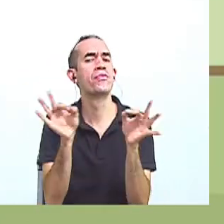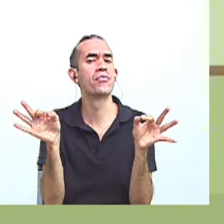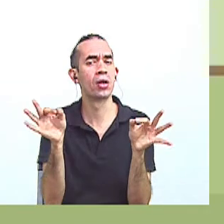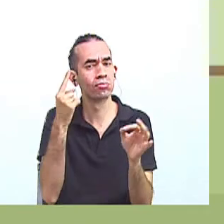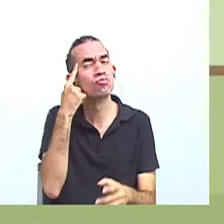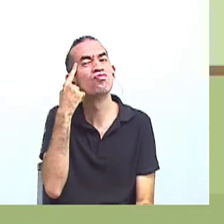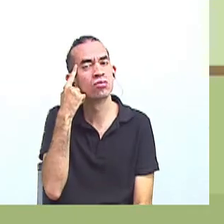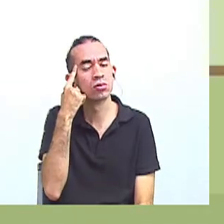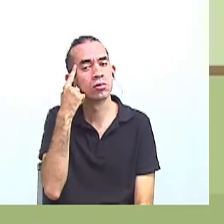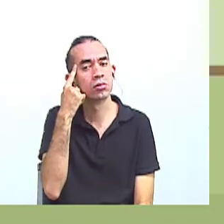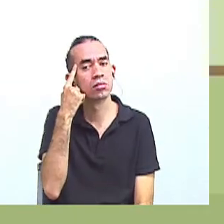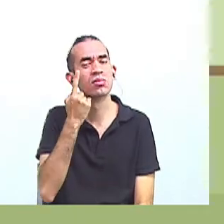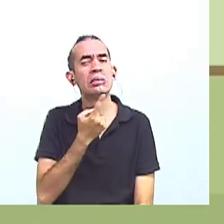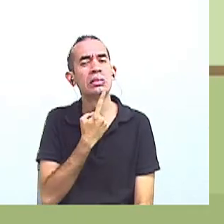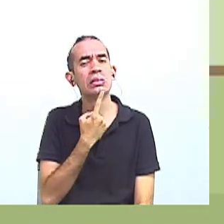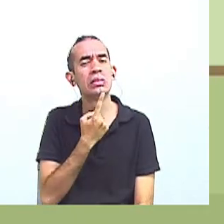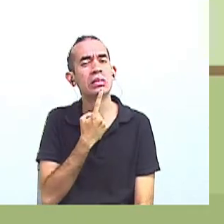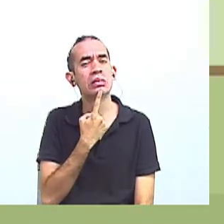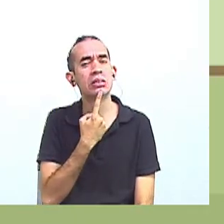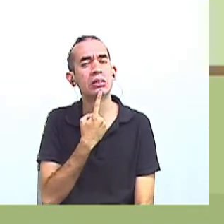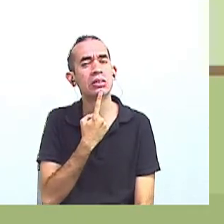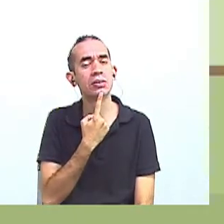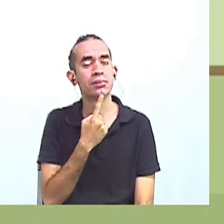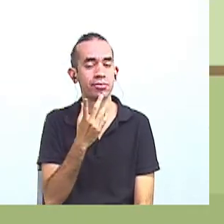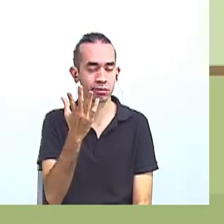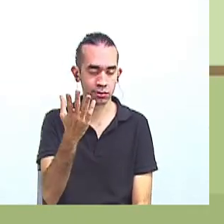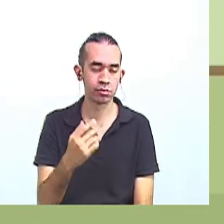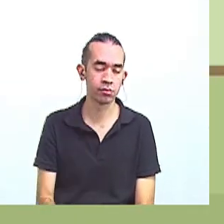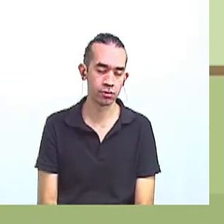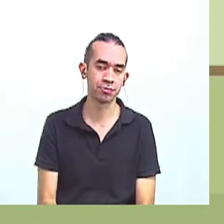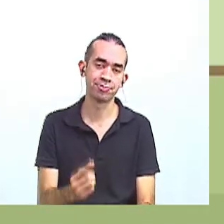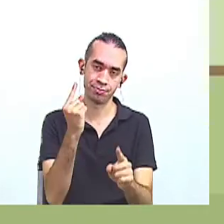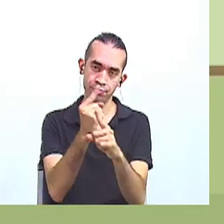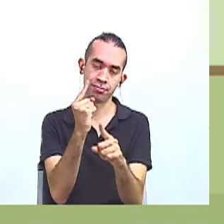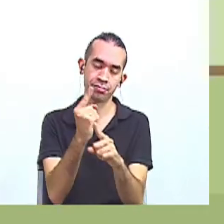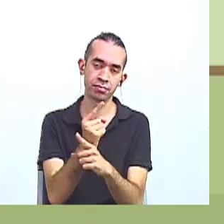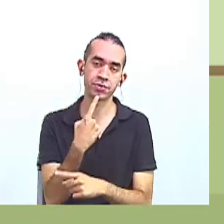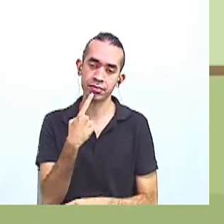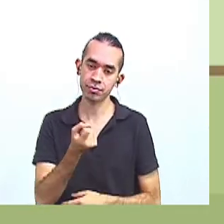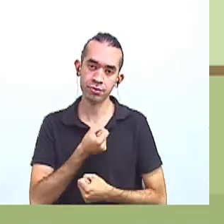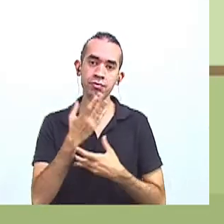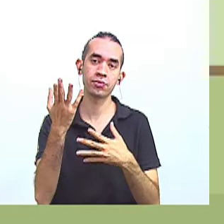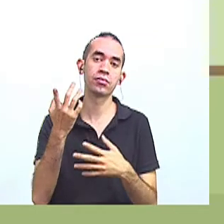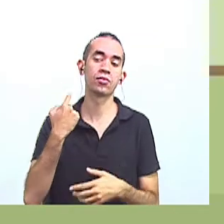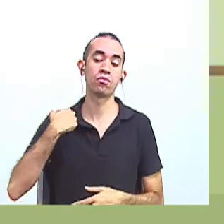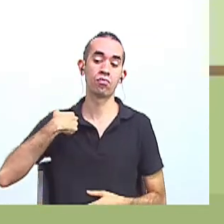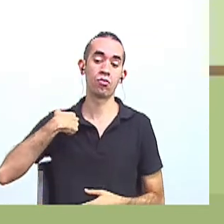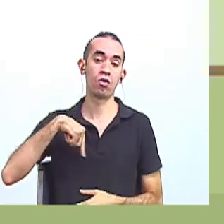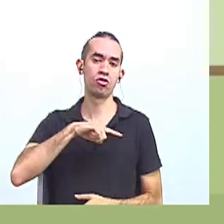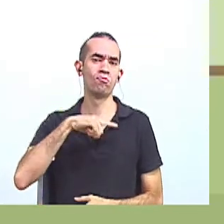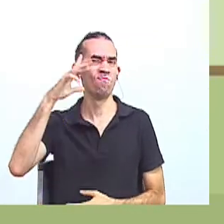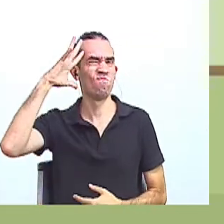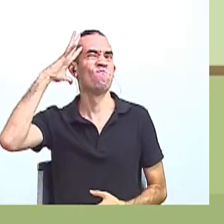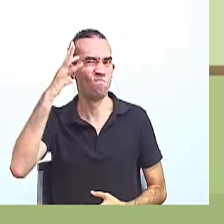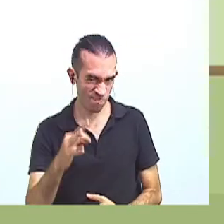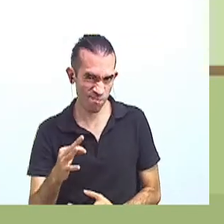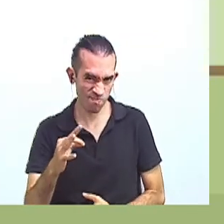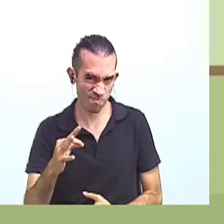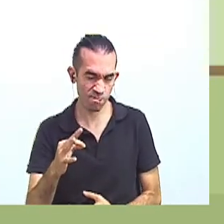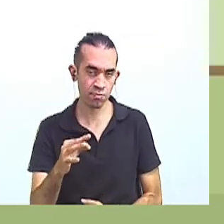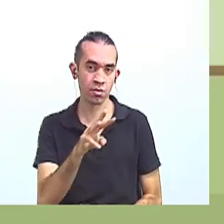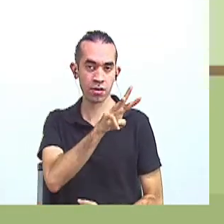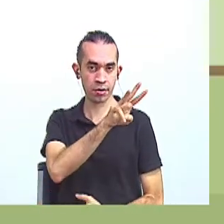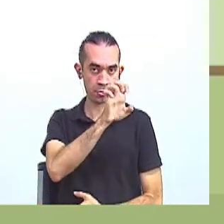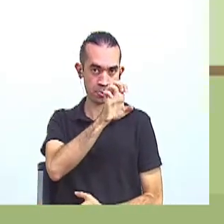about that. All right? Yes, you are right. He used, we strongly believe that. He said, at